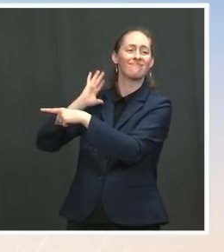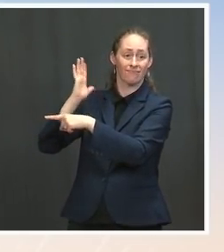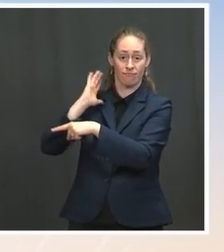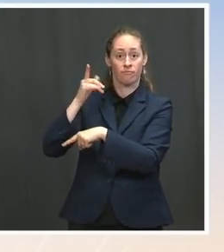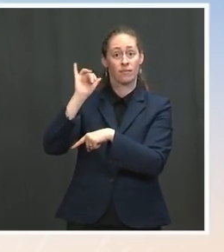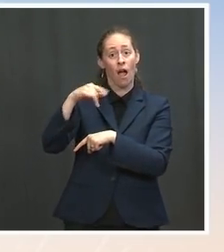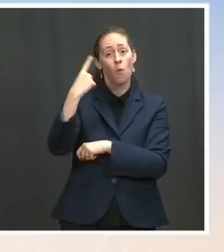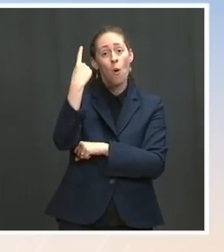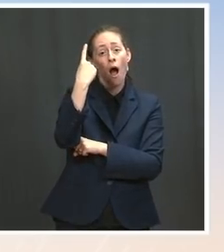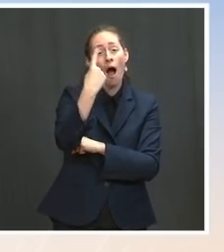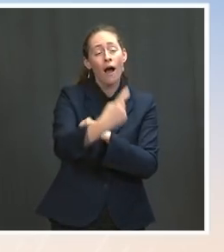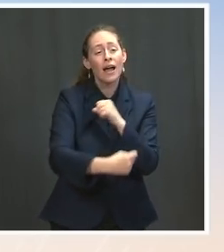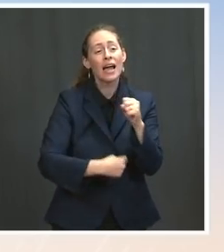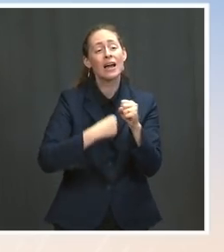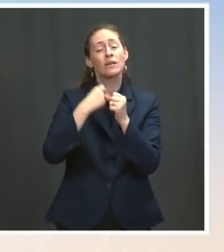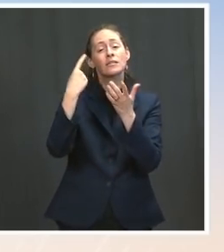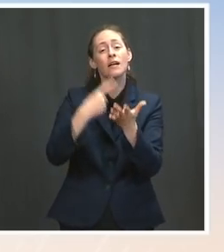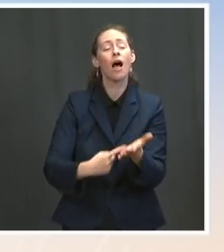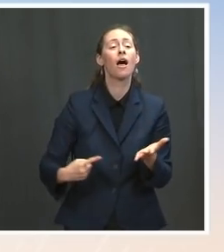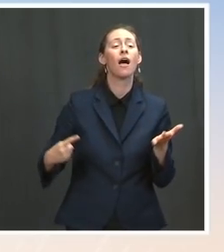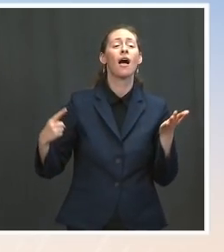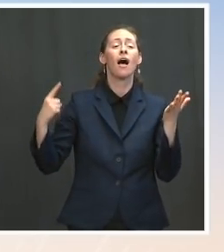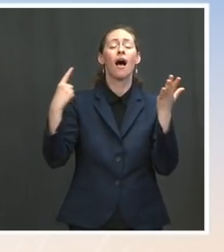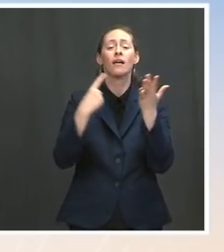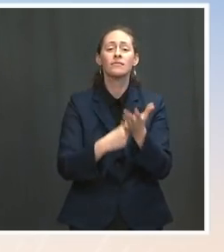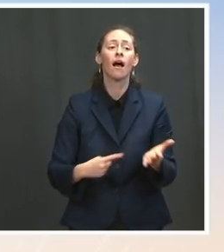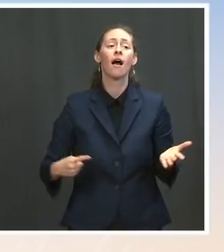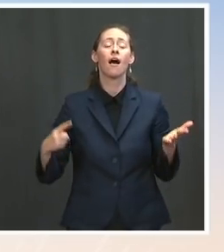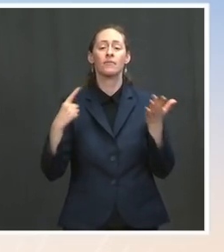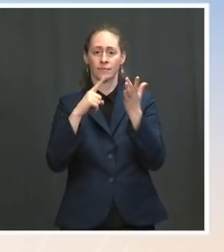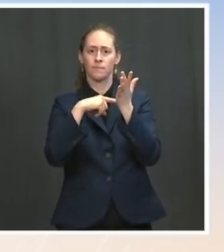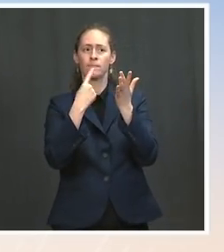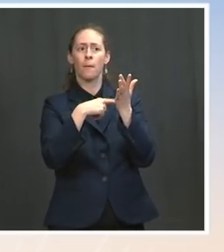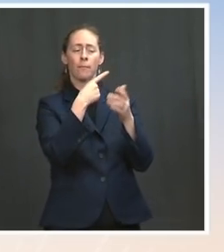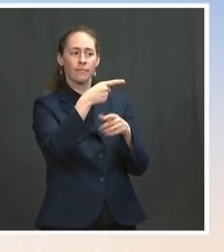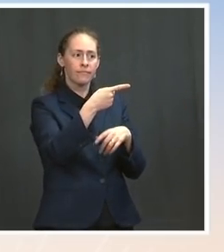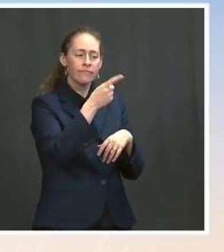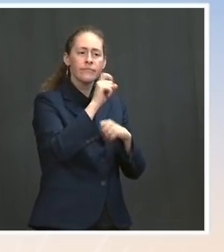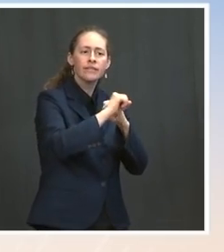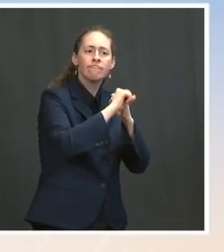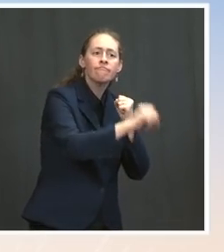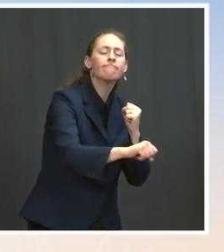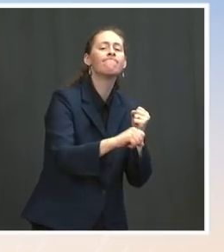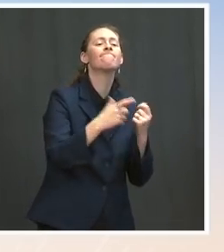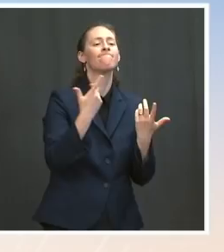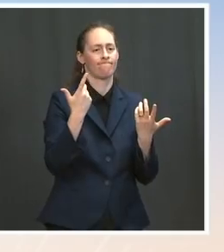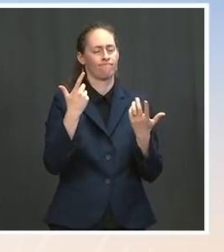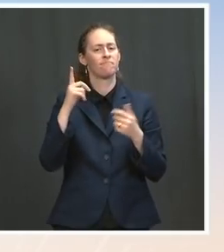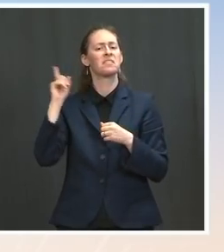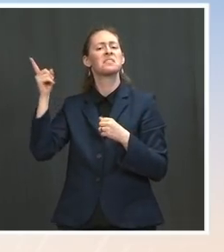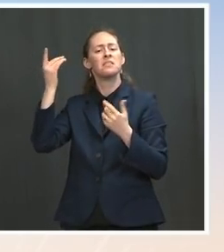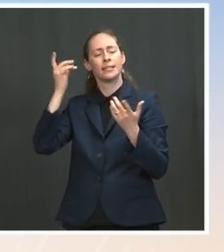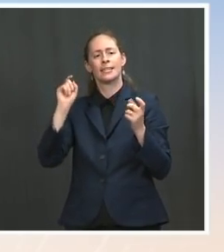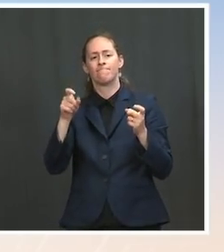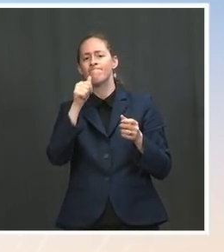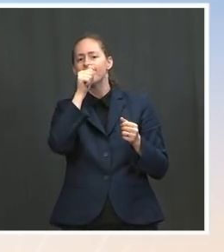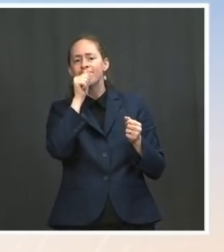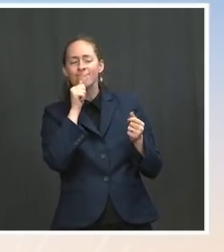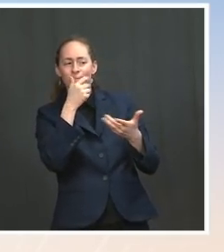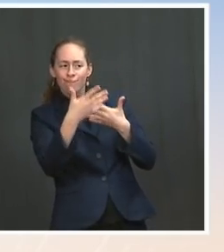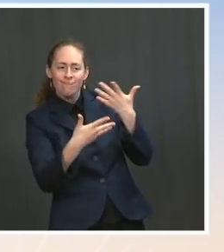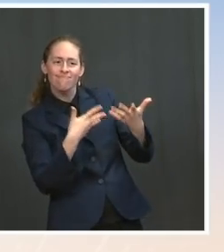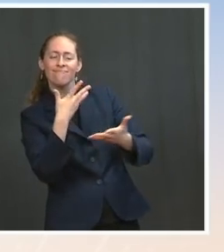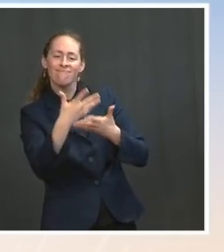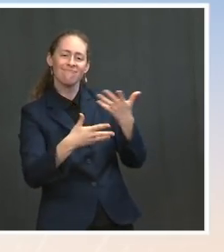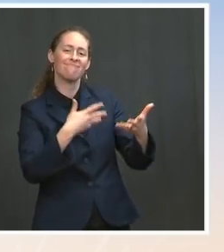that sometimes these efforts can take a little bit of time. He's working to move things forward, and there are certainly items on,